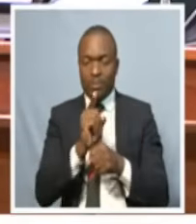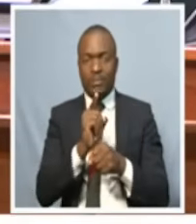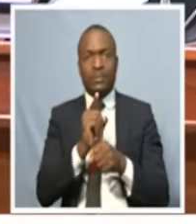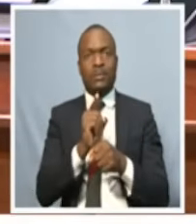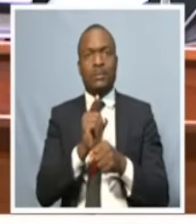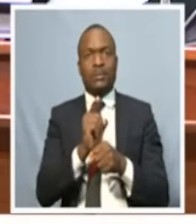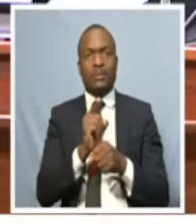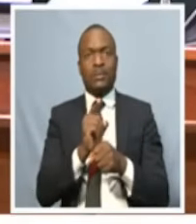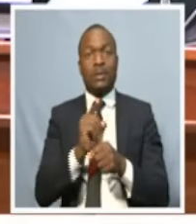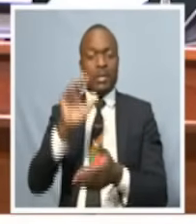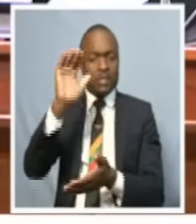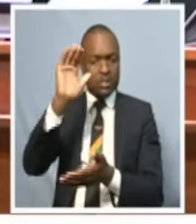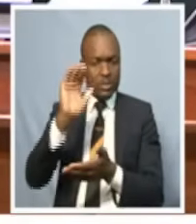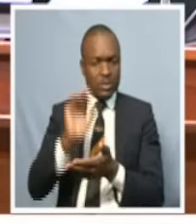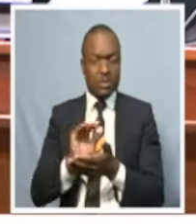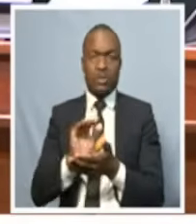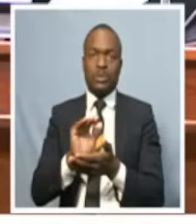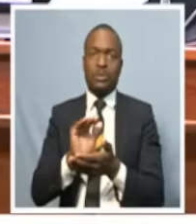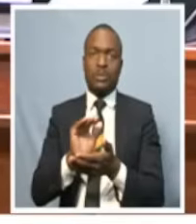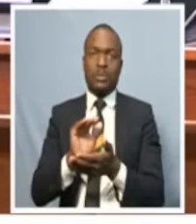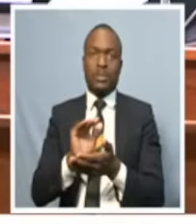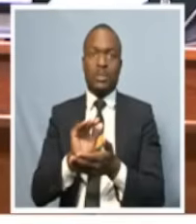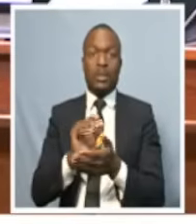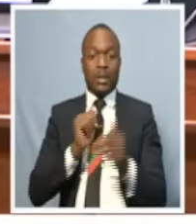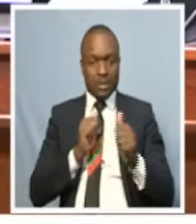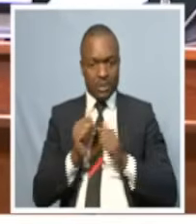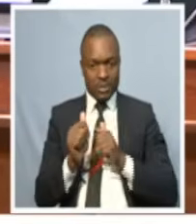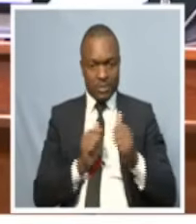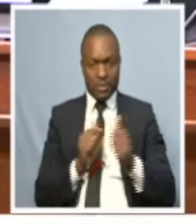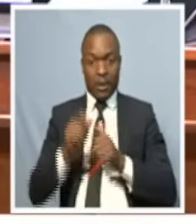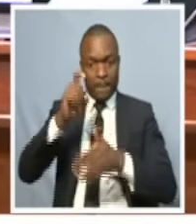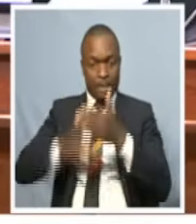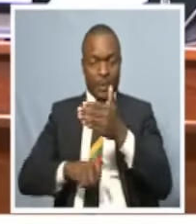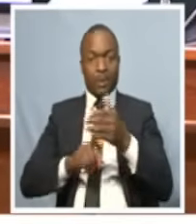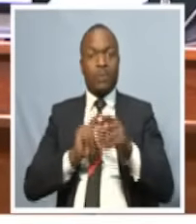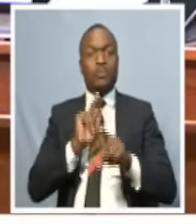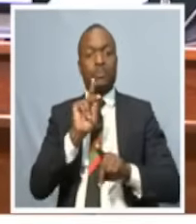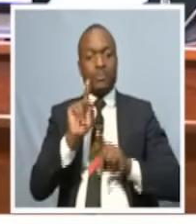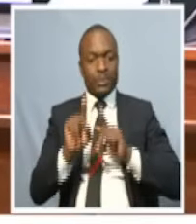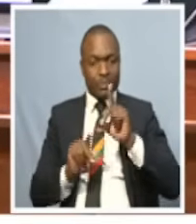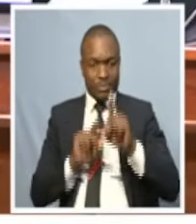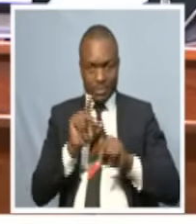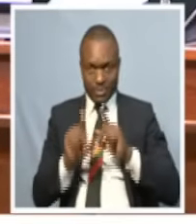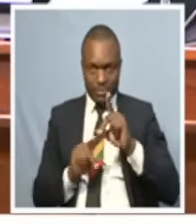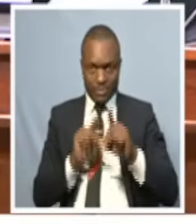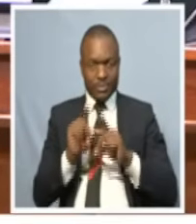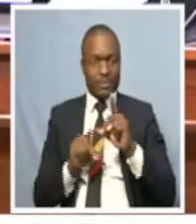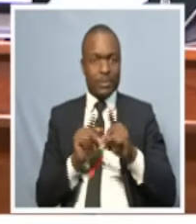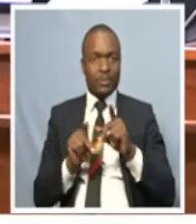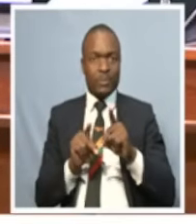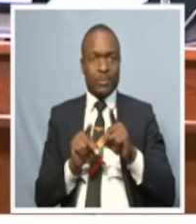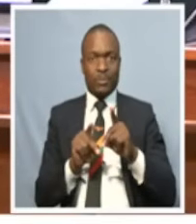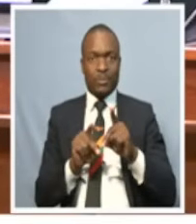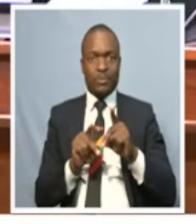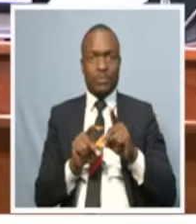reduced administrative costs as the candidate had already undergone initial